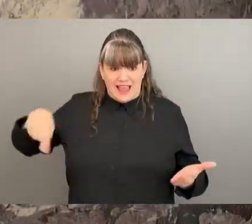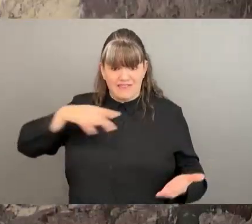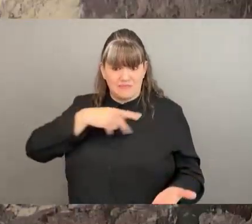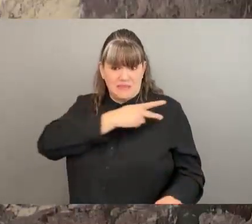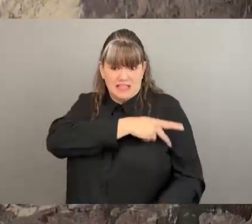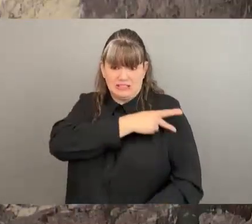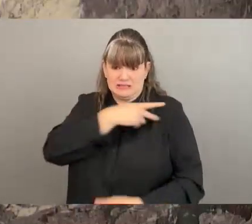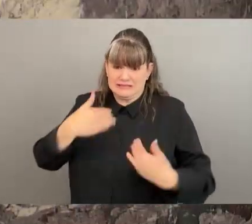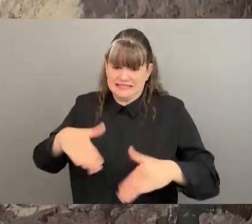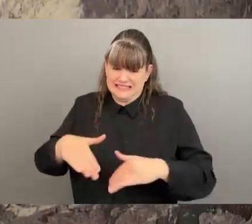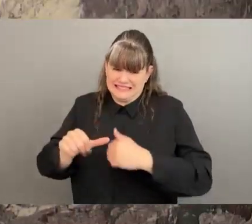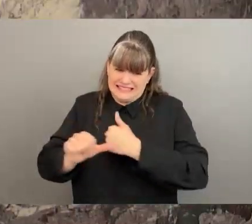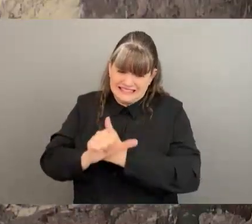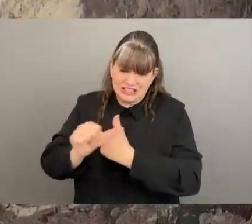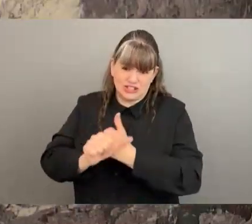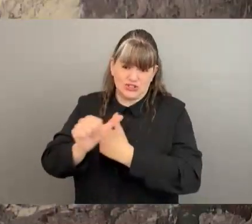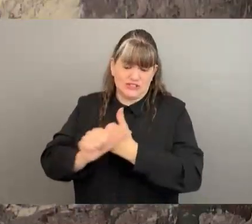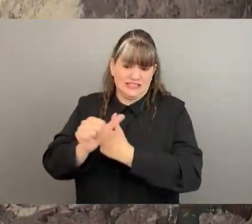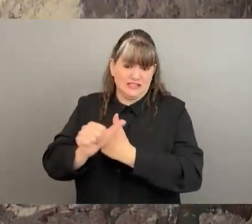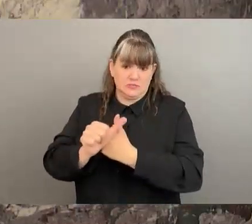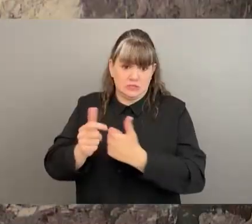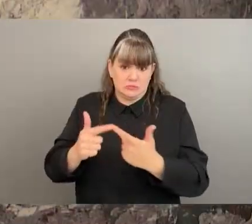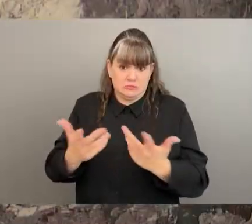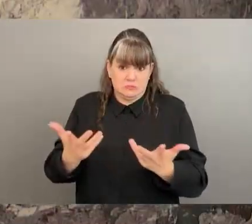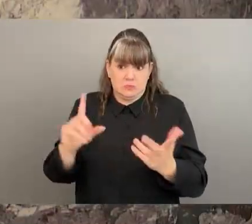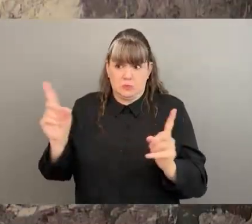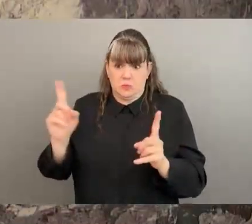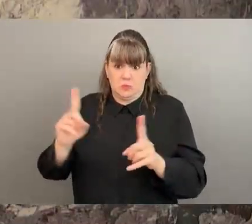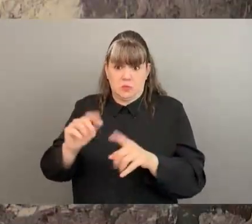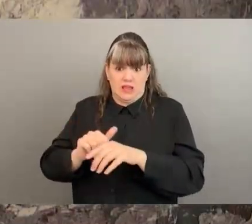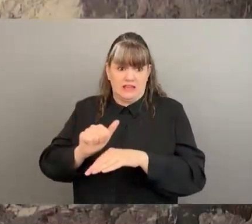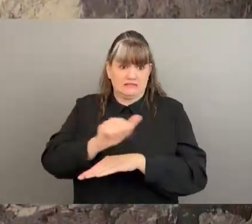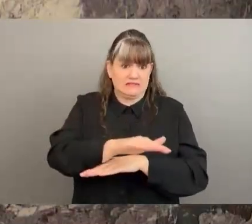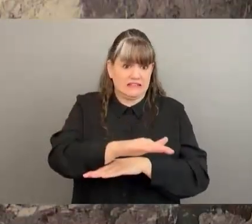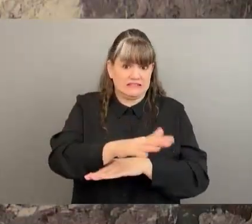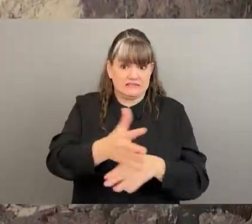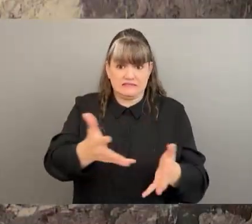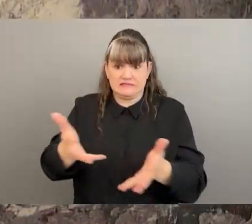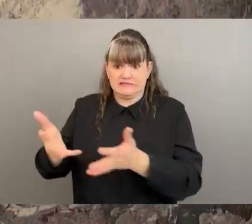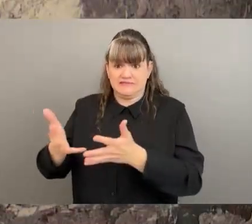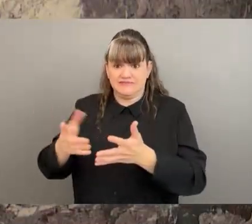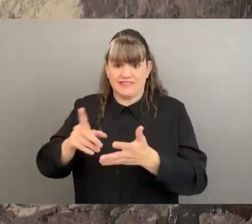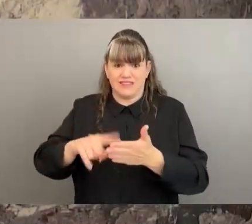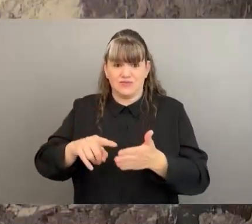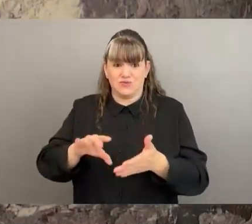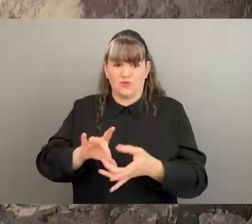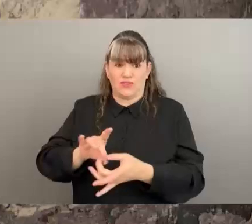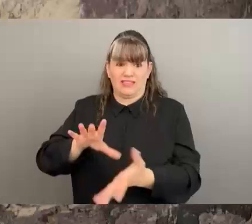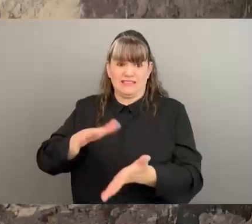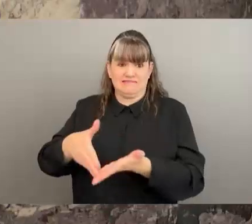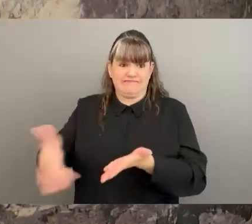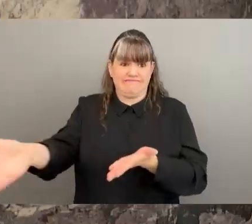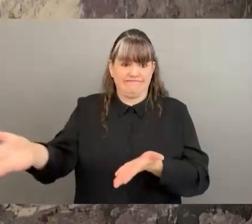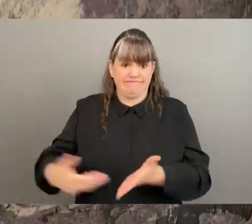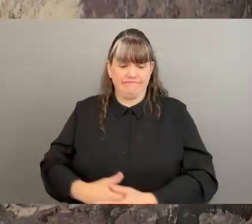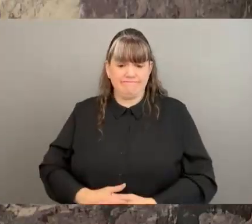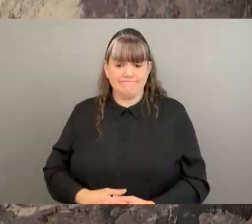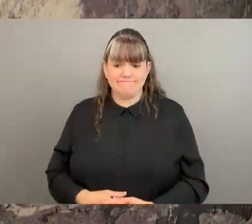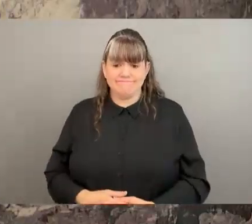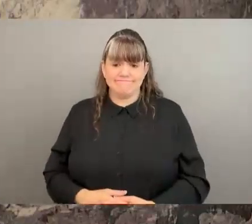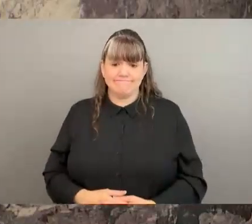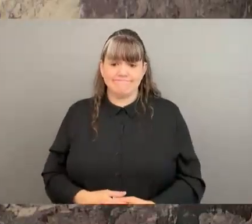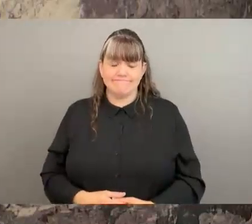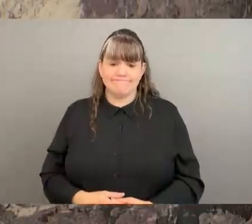else to send them," end quote. Through you, Mr. Speaker, to the Minister of Health, when will this government bring